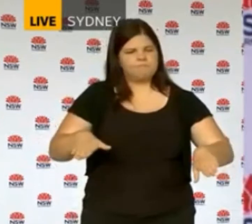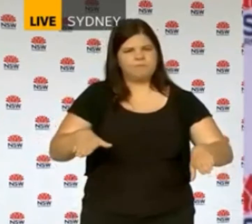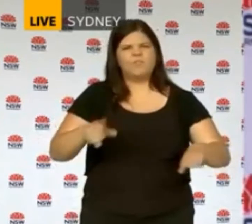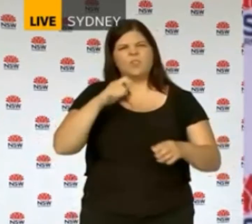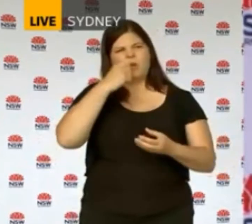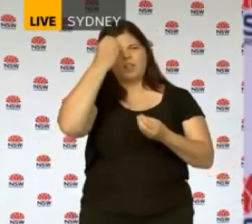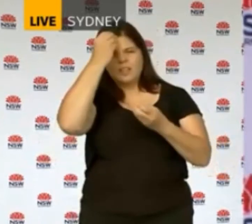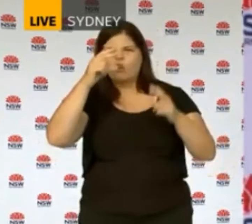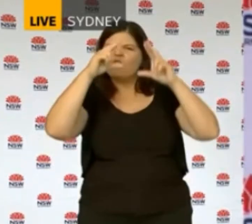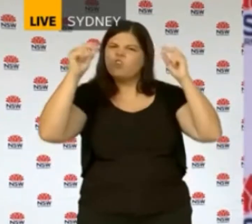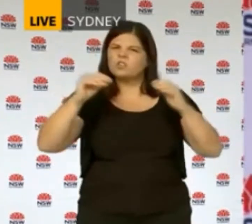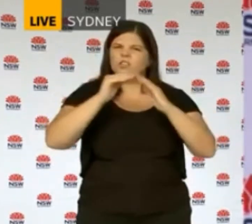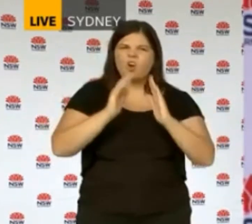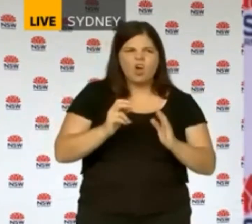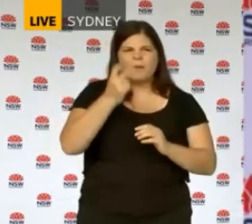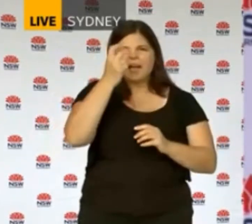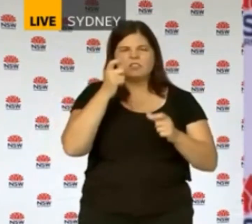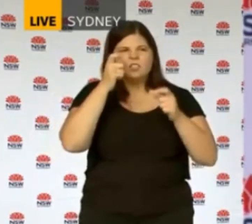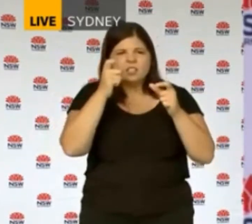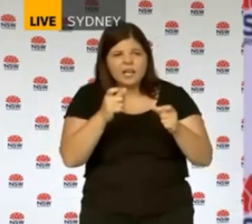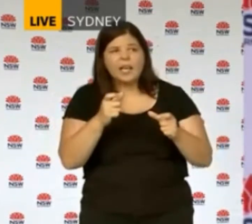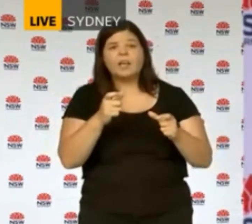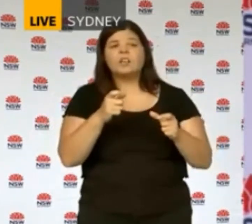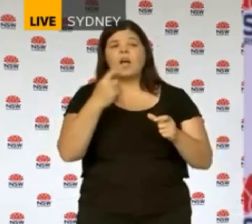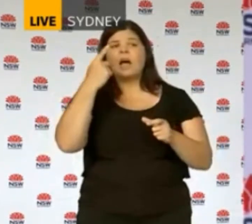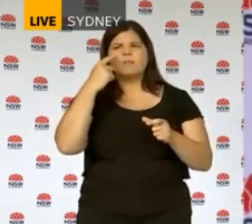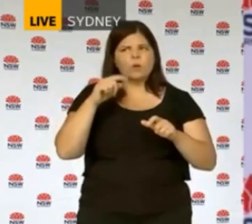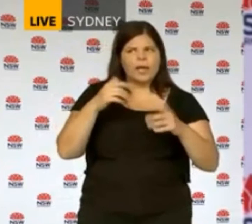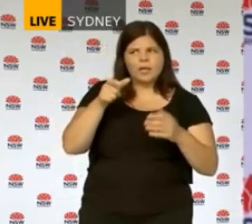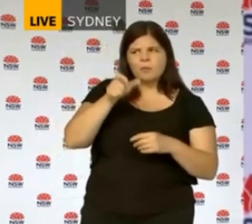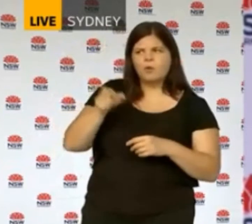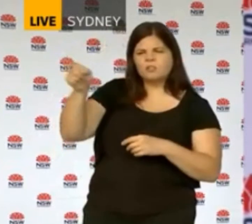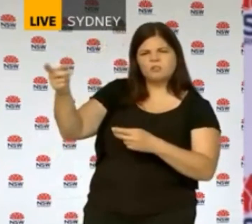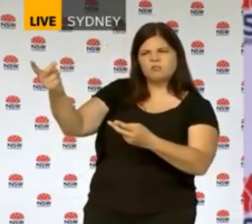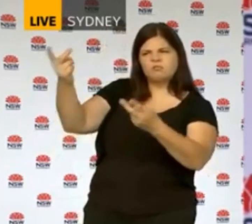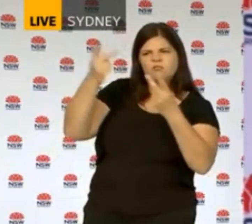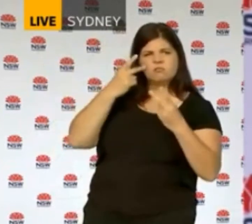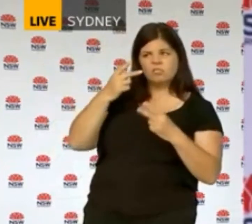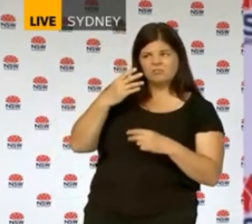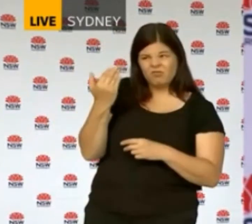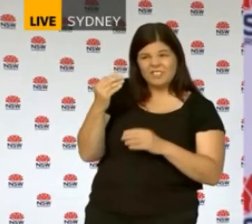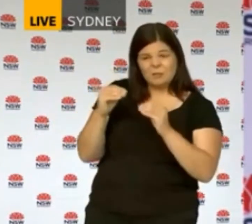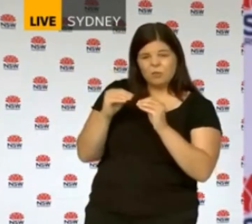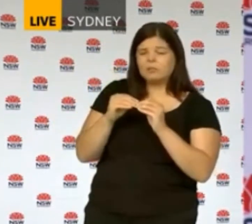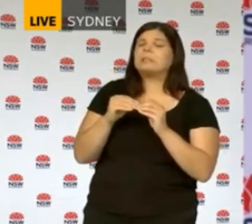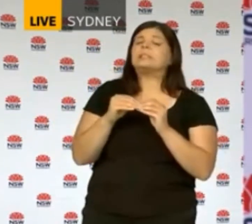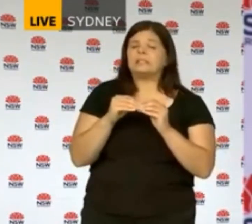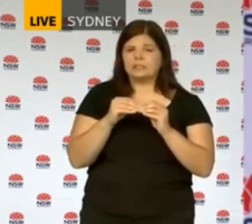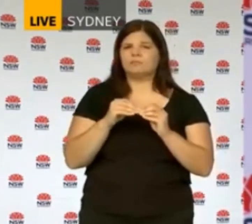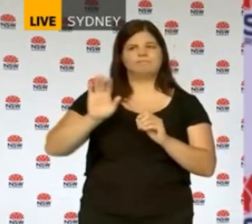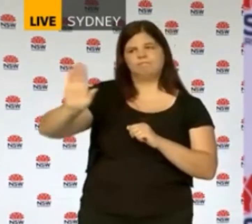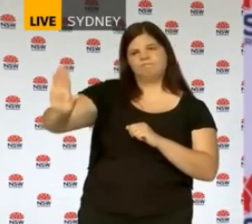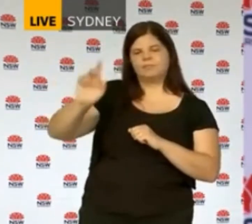also screen anyone who may have been in that area. It is critical that we protect our aged care, so this is part of our usual